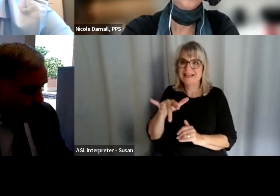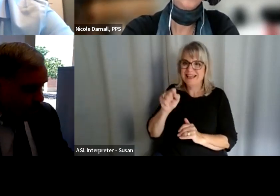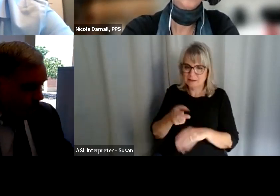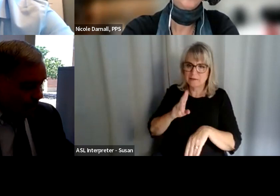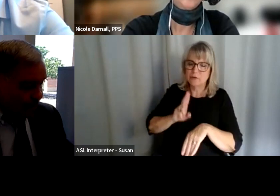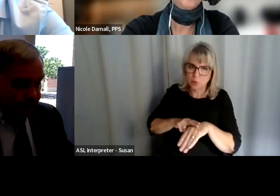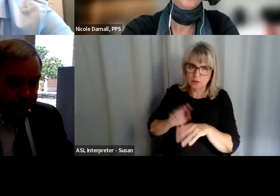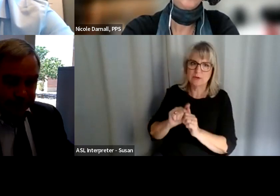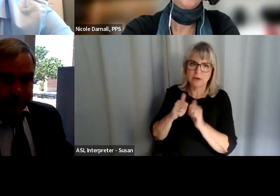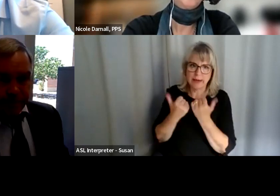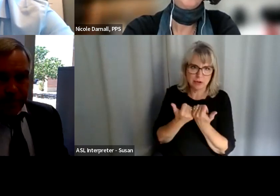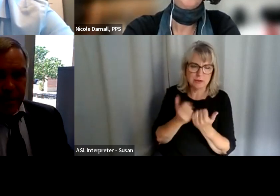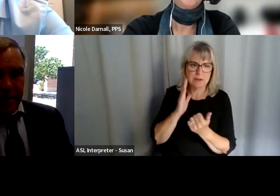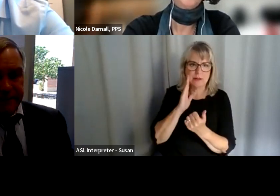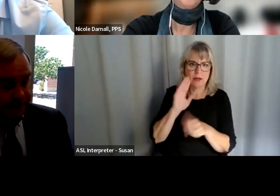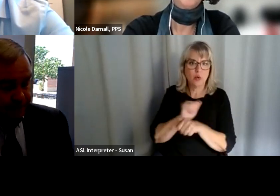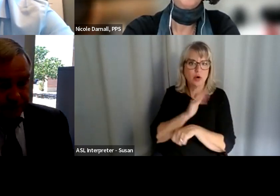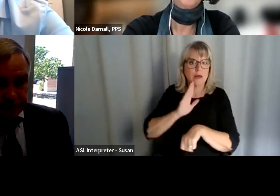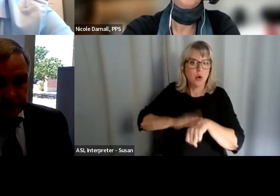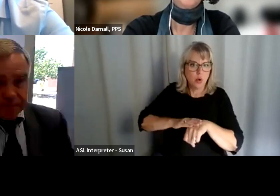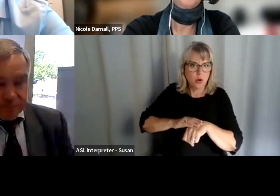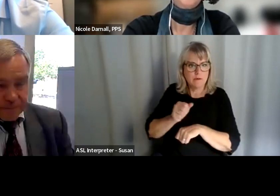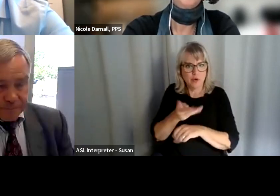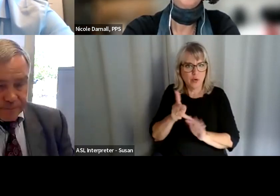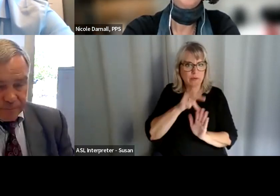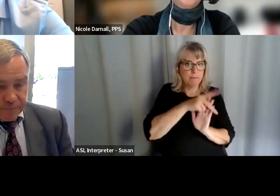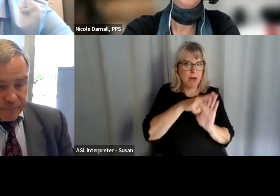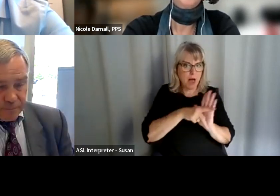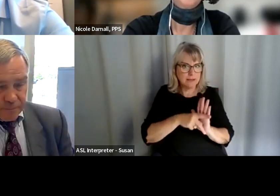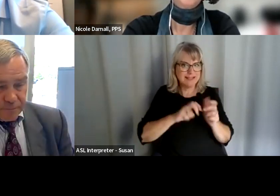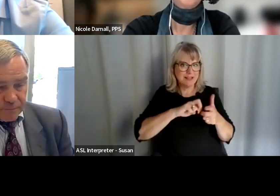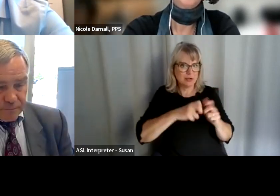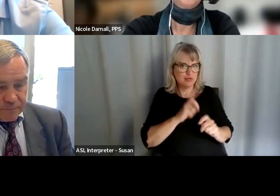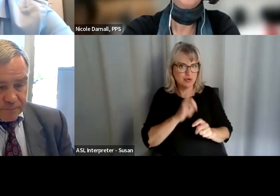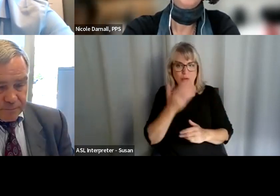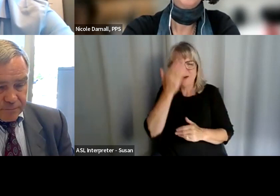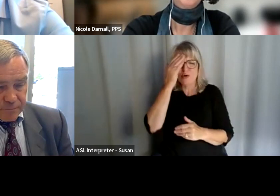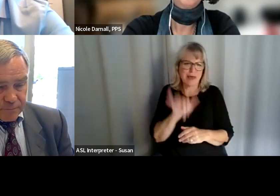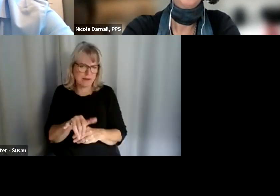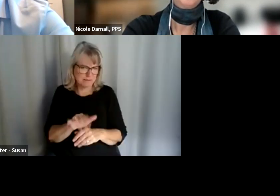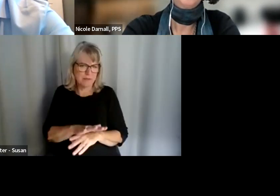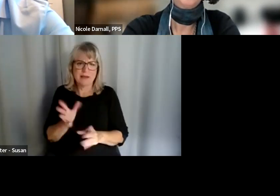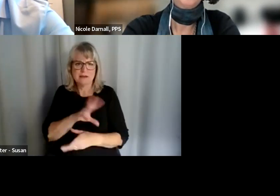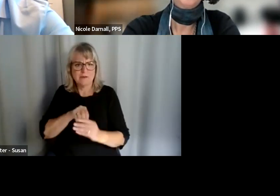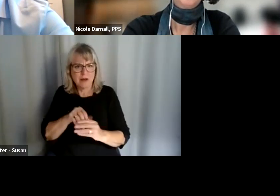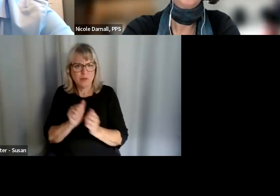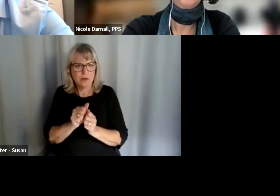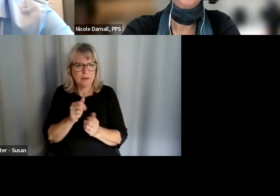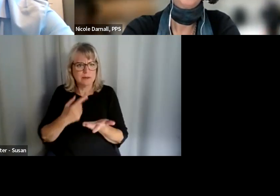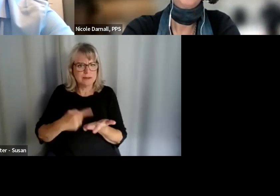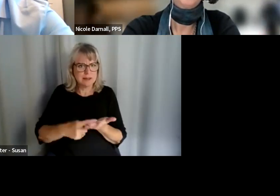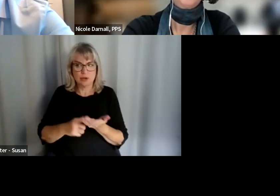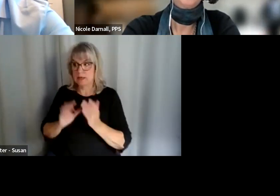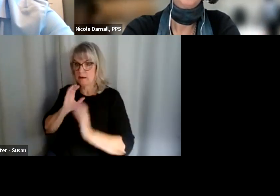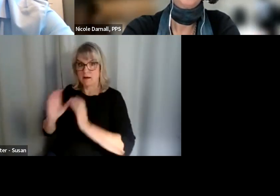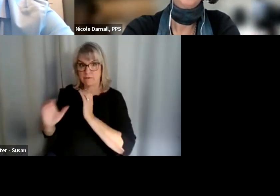are agencies that are working on some of these policy issues. We know what they're working on. These are parts of discussions. There has been a conversation